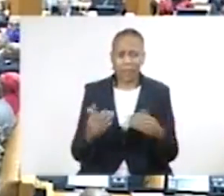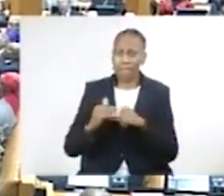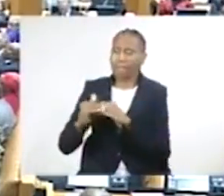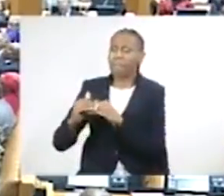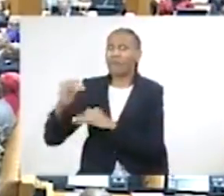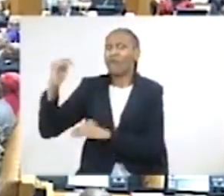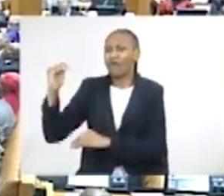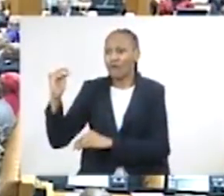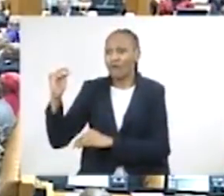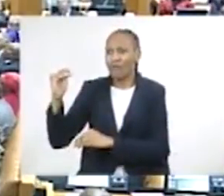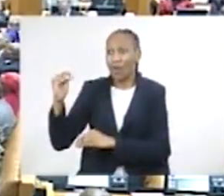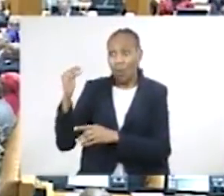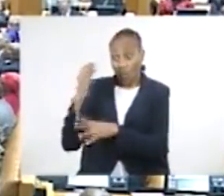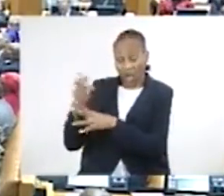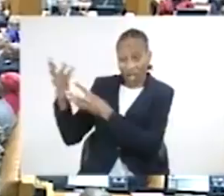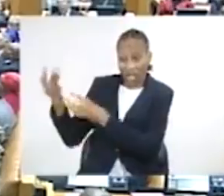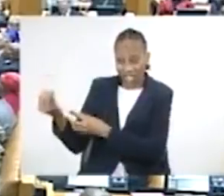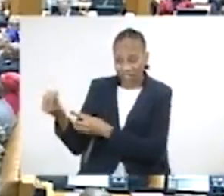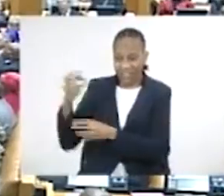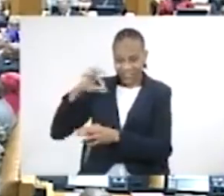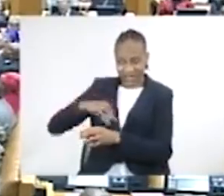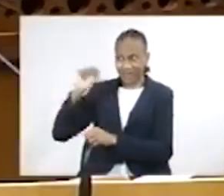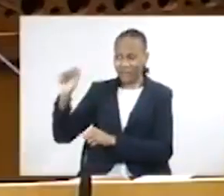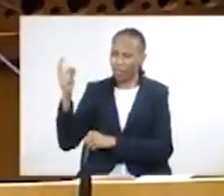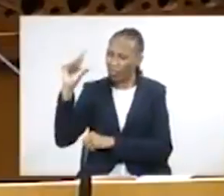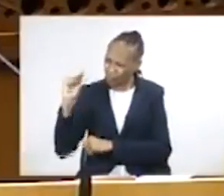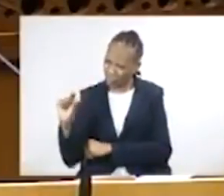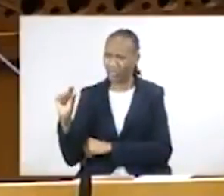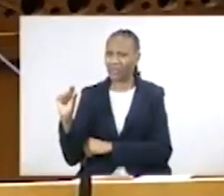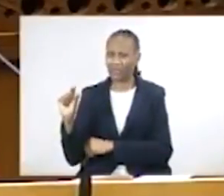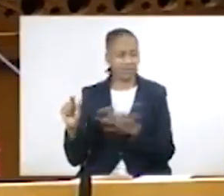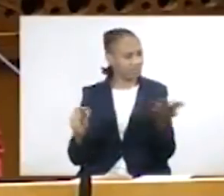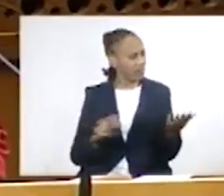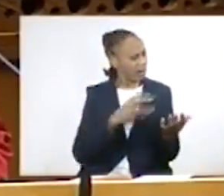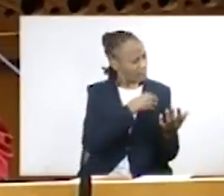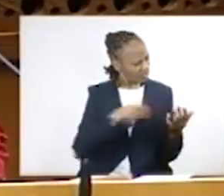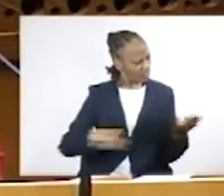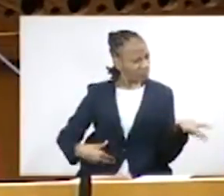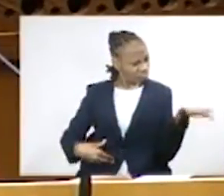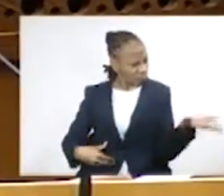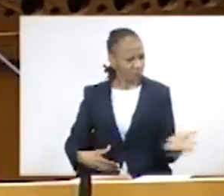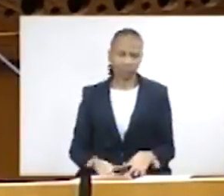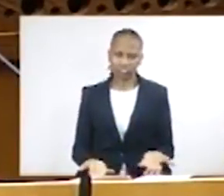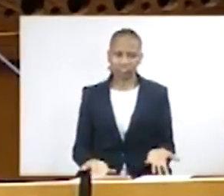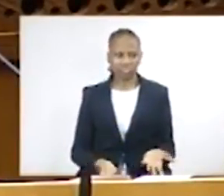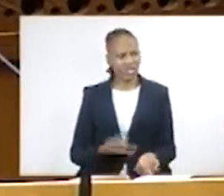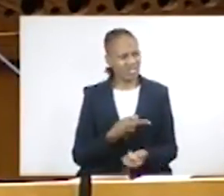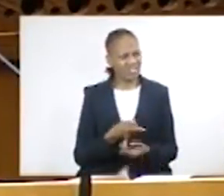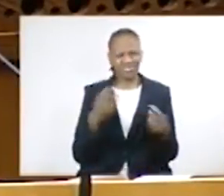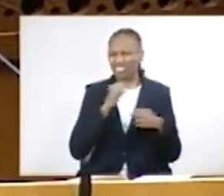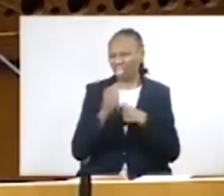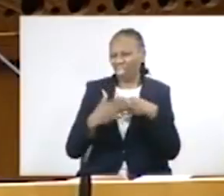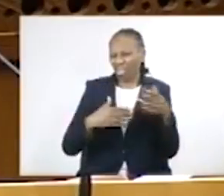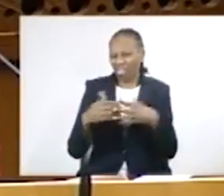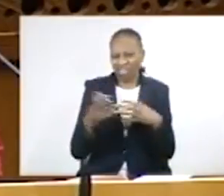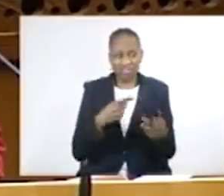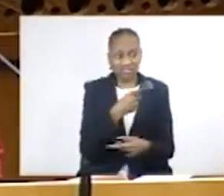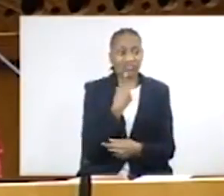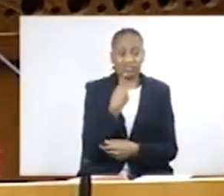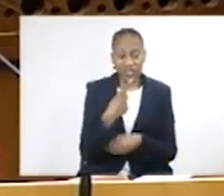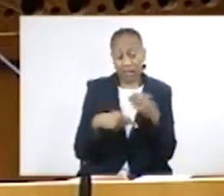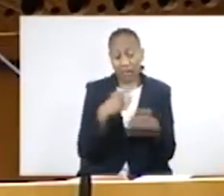and unemployment for majority of our people, in particular the youth. 35% of South Africans capable of working are